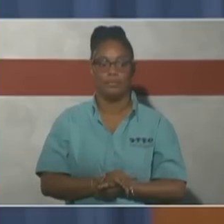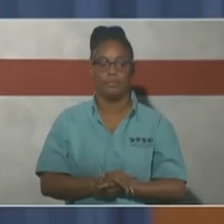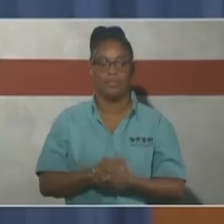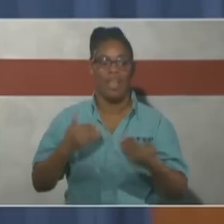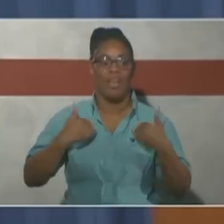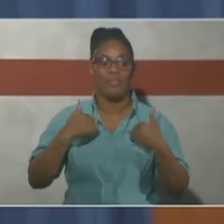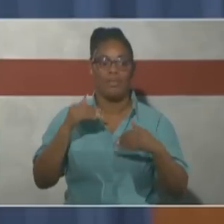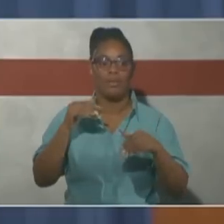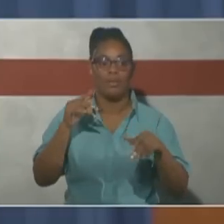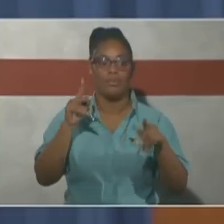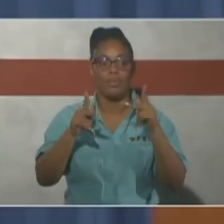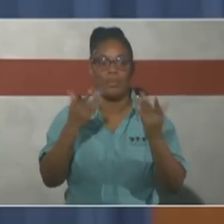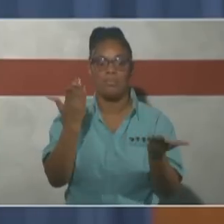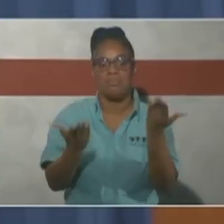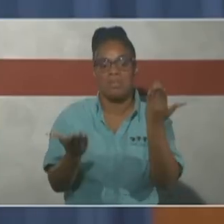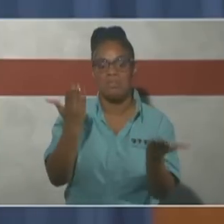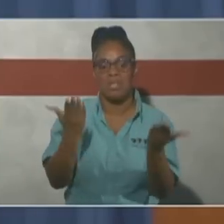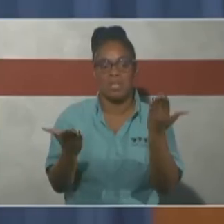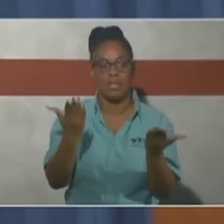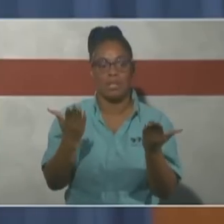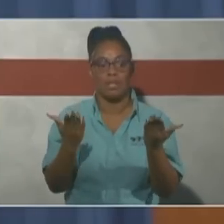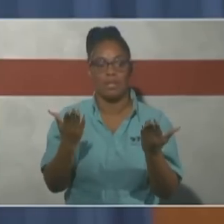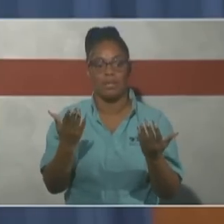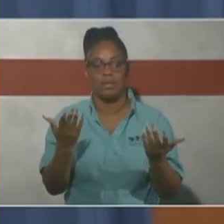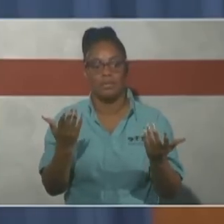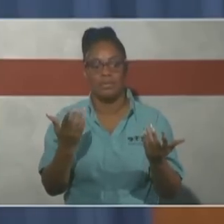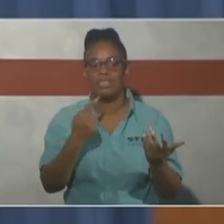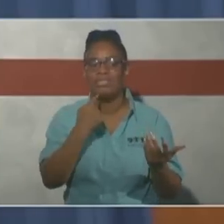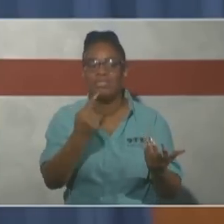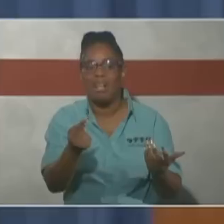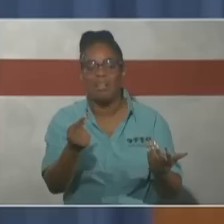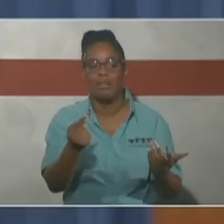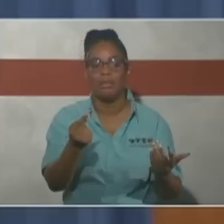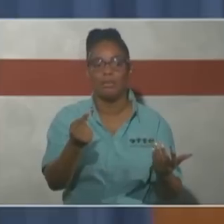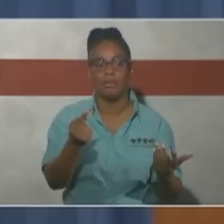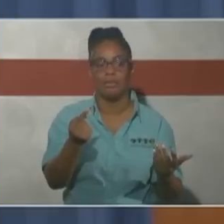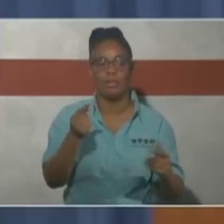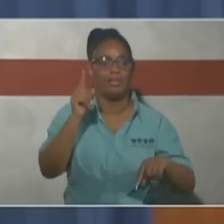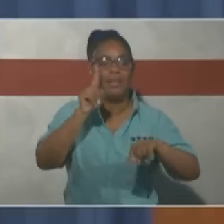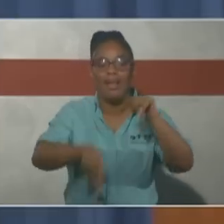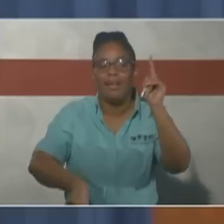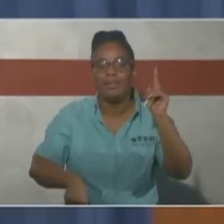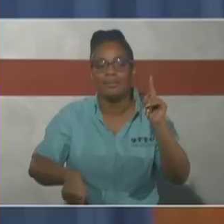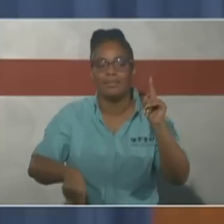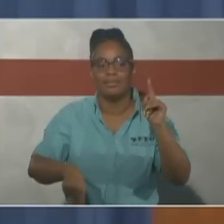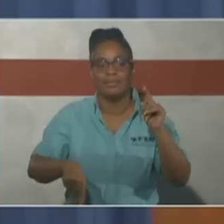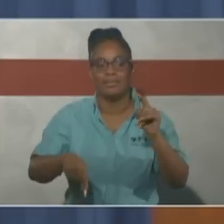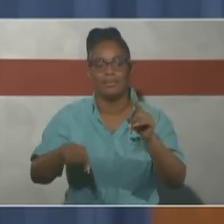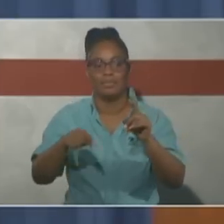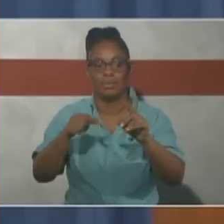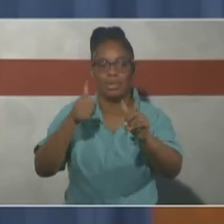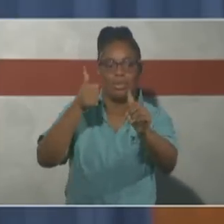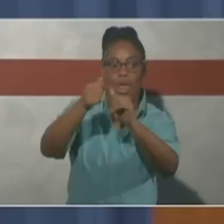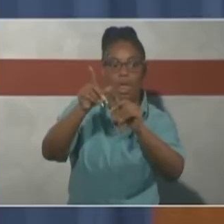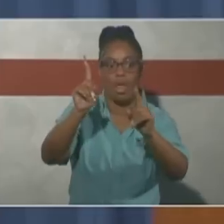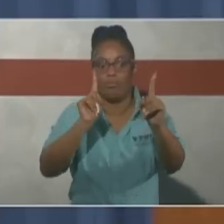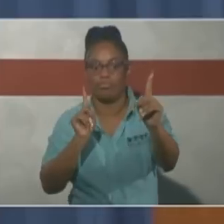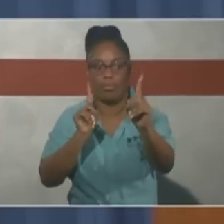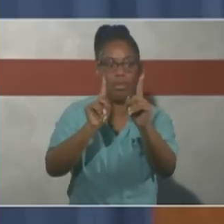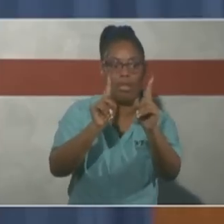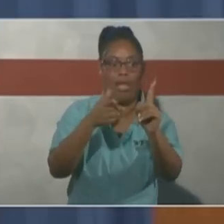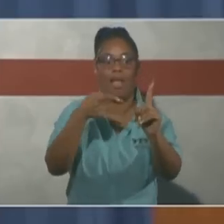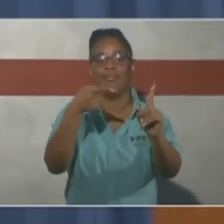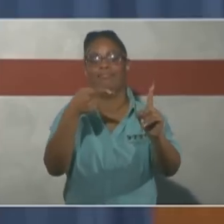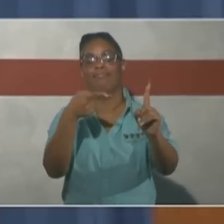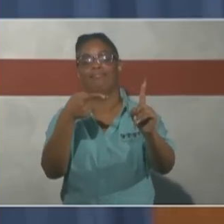XBB1 is the one that is around, and their population has been vaccinated with those bivalent vaccines. And that vaccine against a previous variant